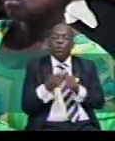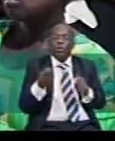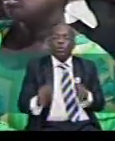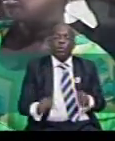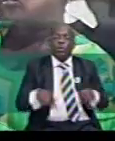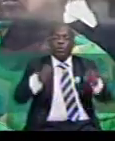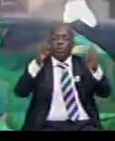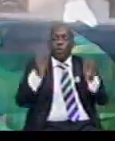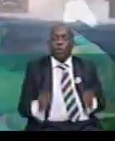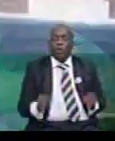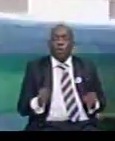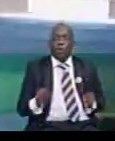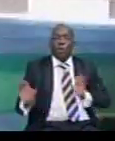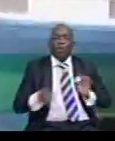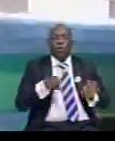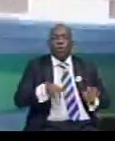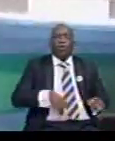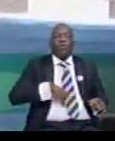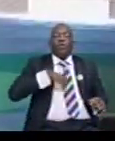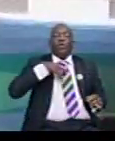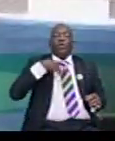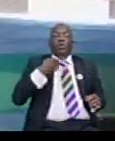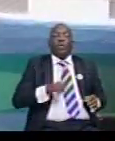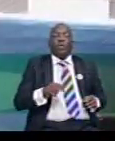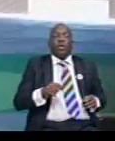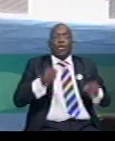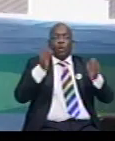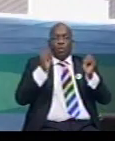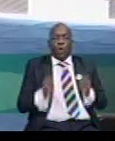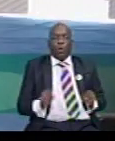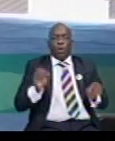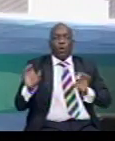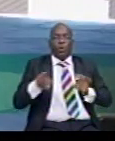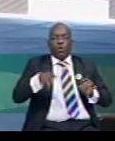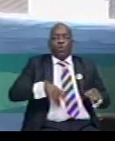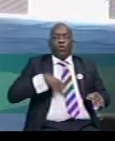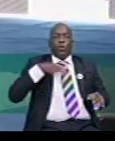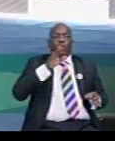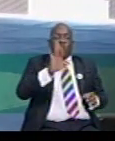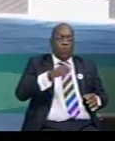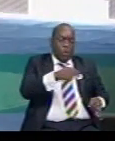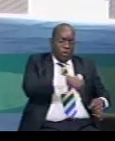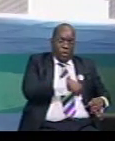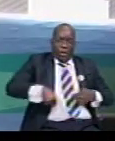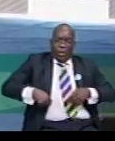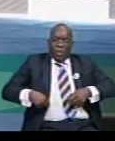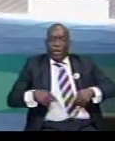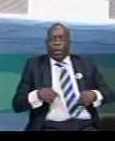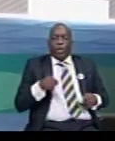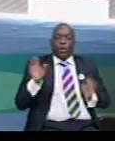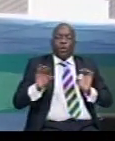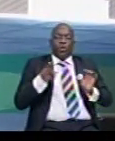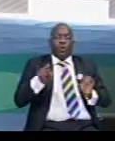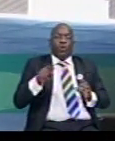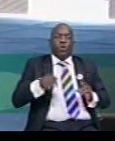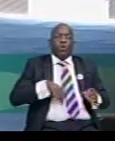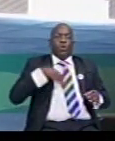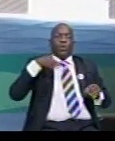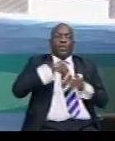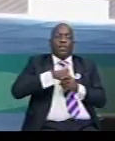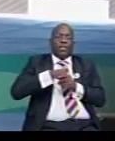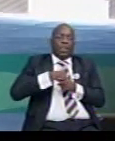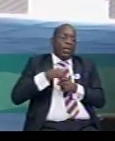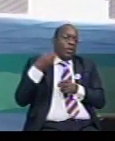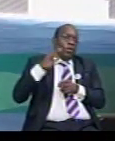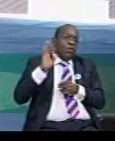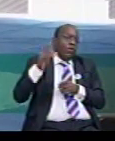your intestine as we are sitting down there? Do you feel the inside of your ear as we